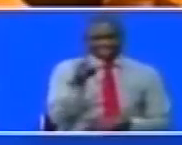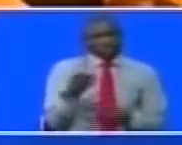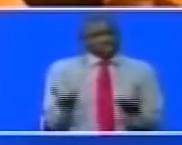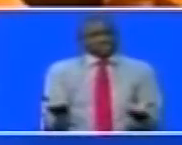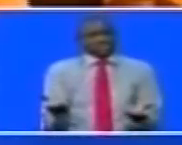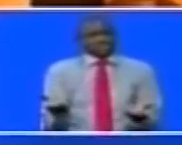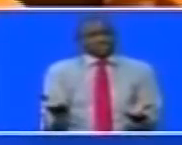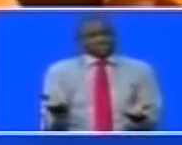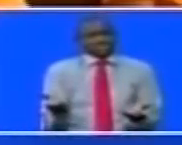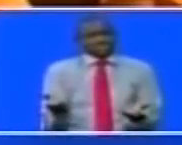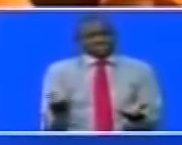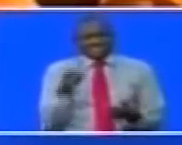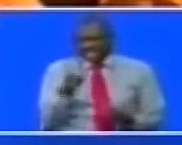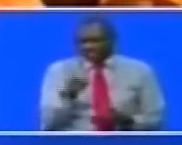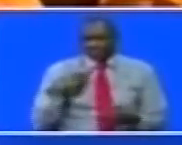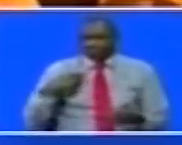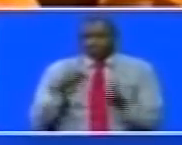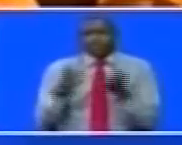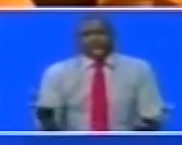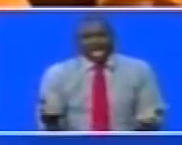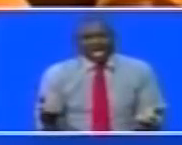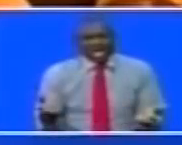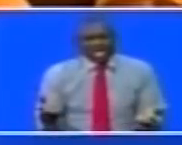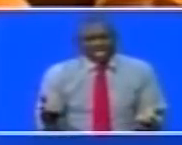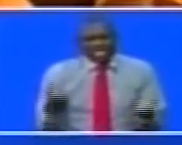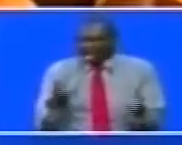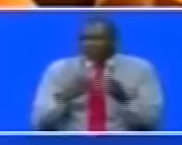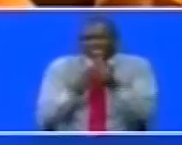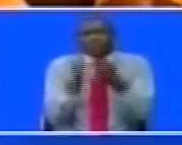the uncircumcised starts hitting the other one, where are we